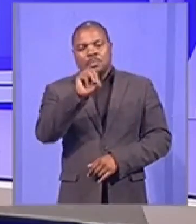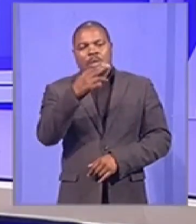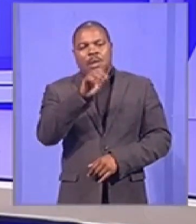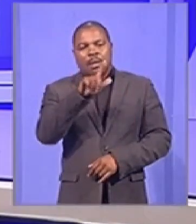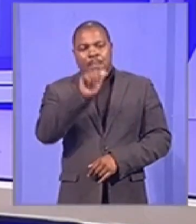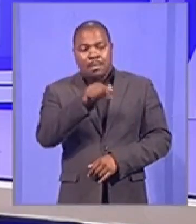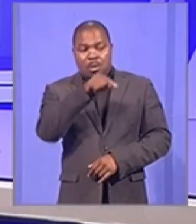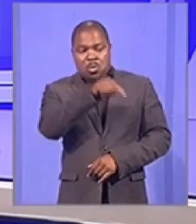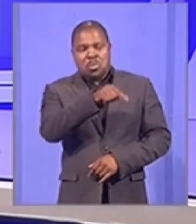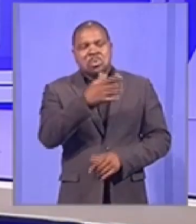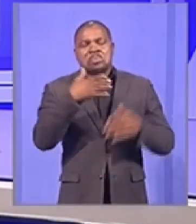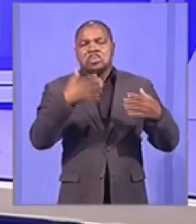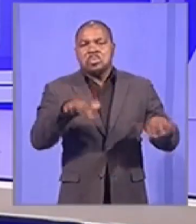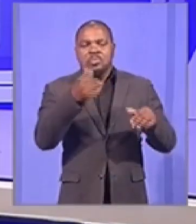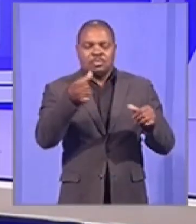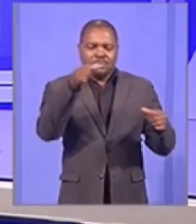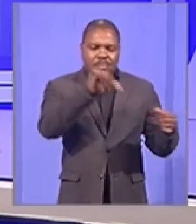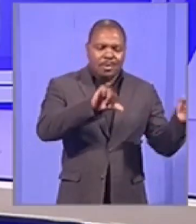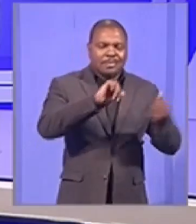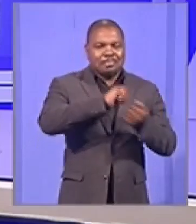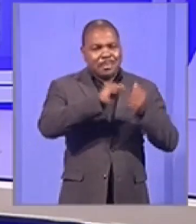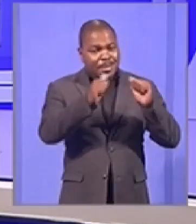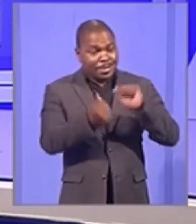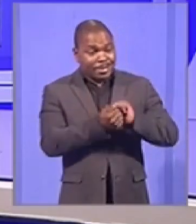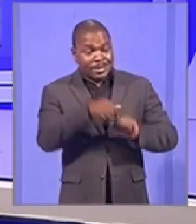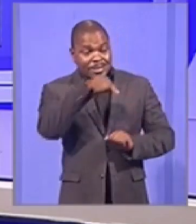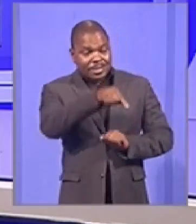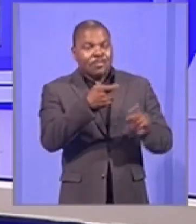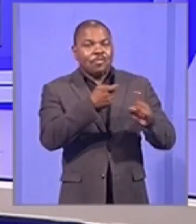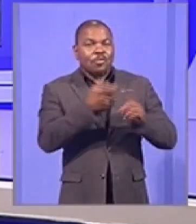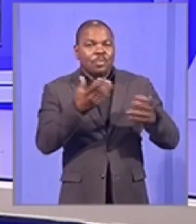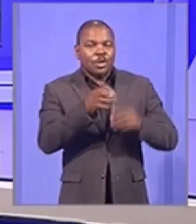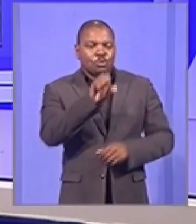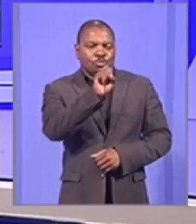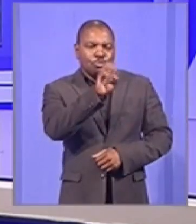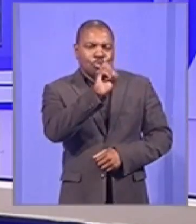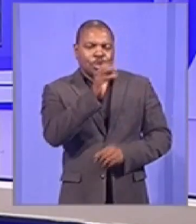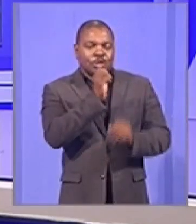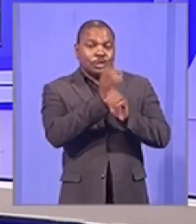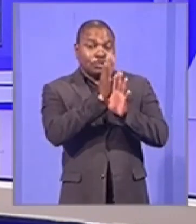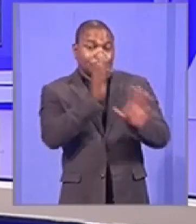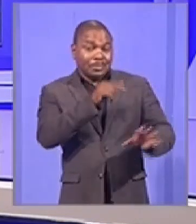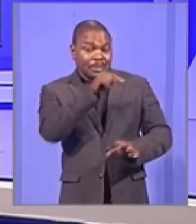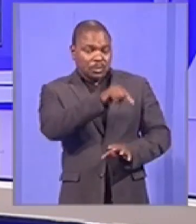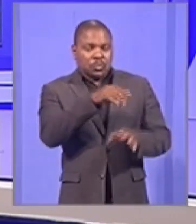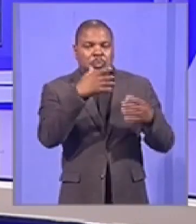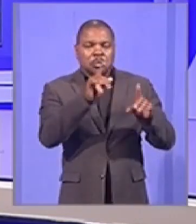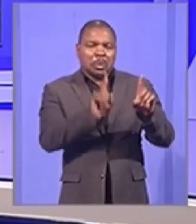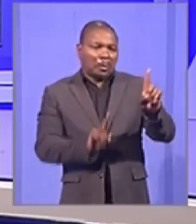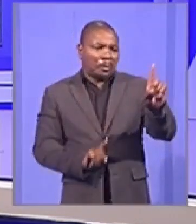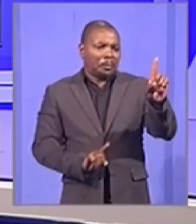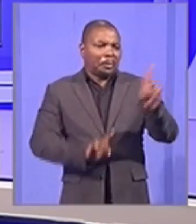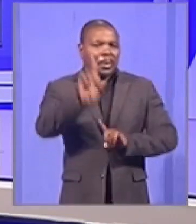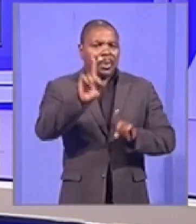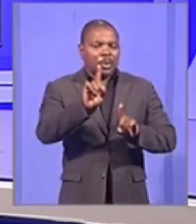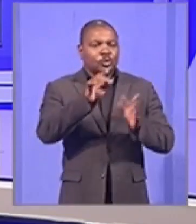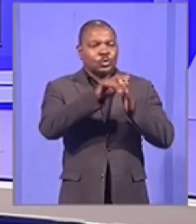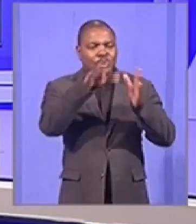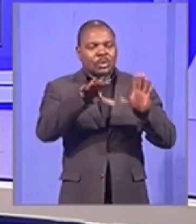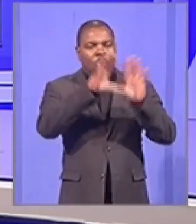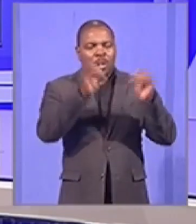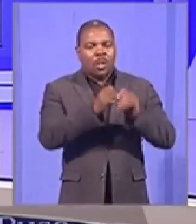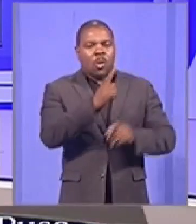tomameng dithuto tsa science le maths sa kwa motsetoropong wa Tshepong kwa Soweto se iponetse phalolo ya dipersente di